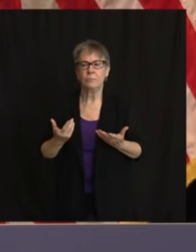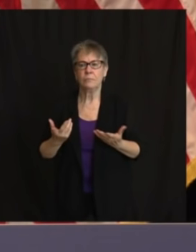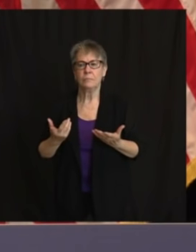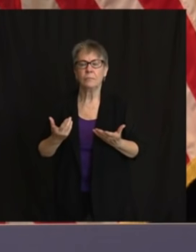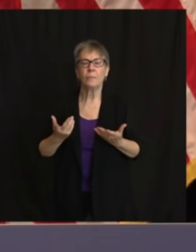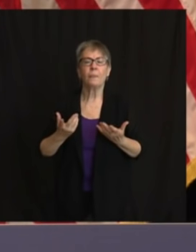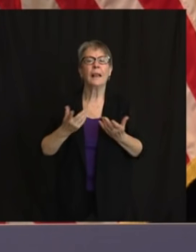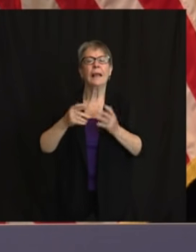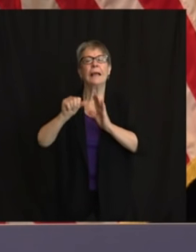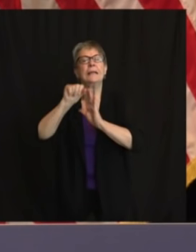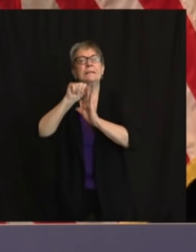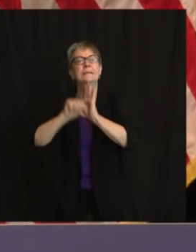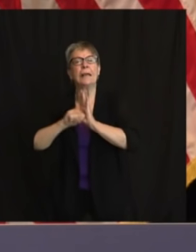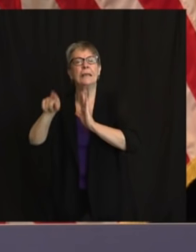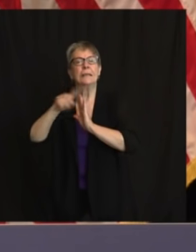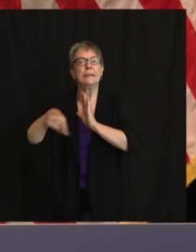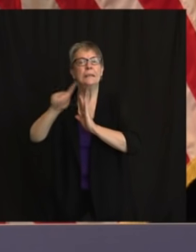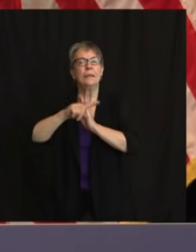compliance over